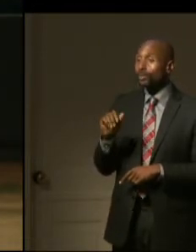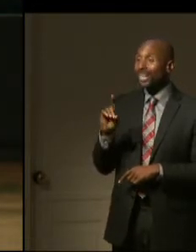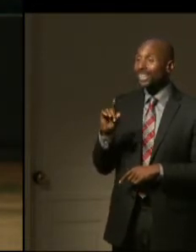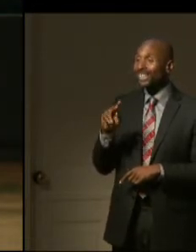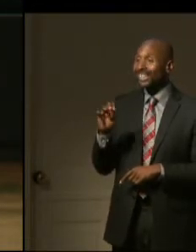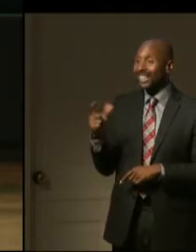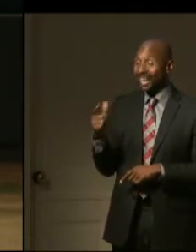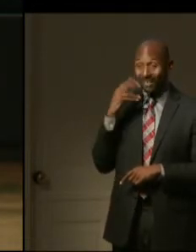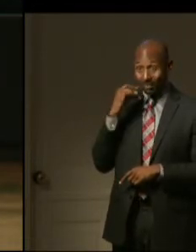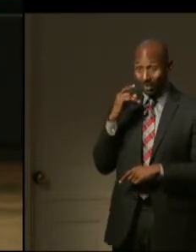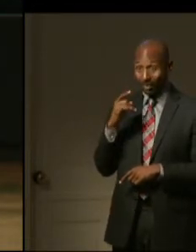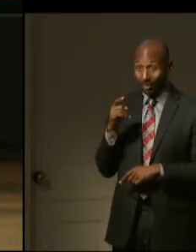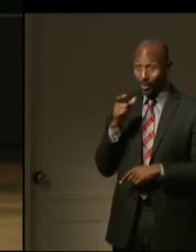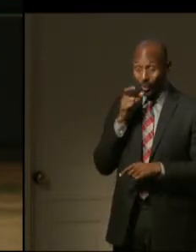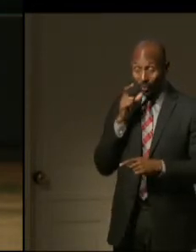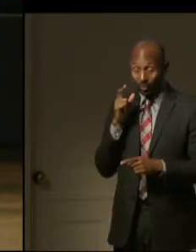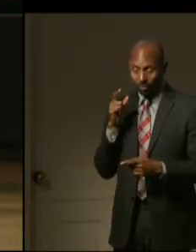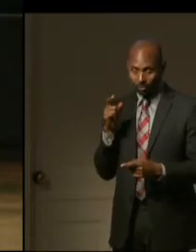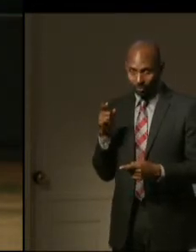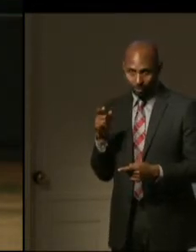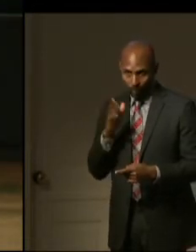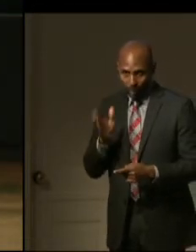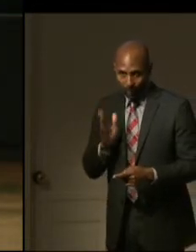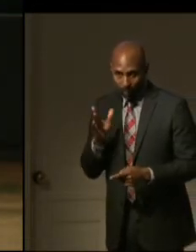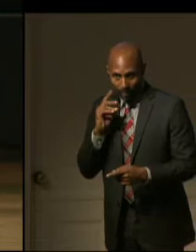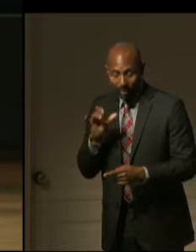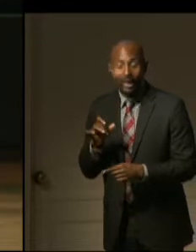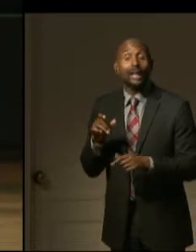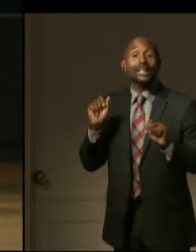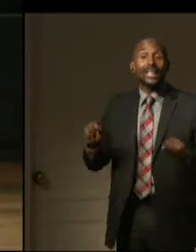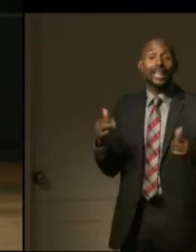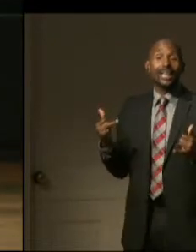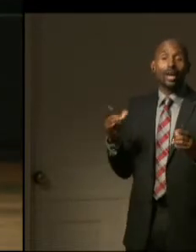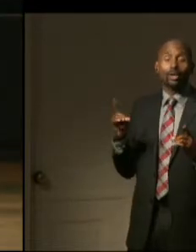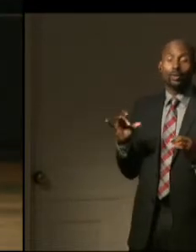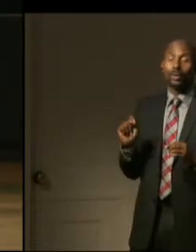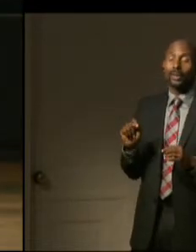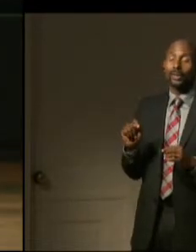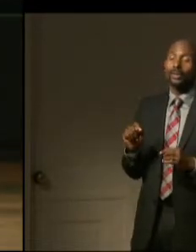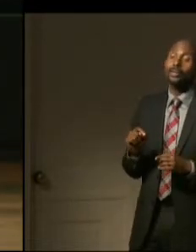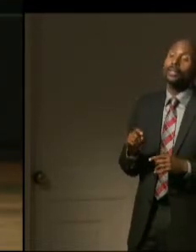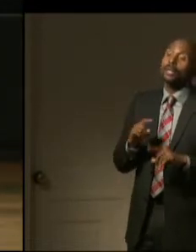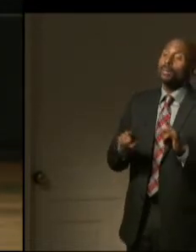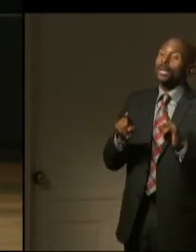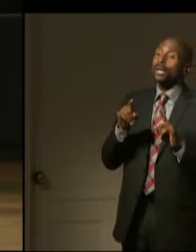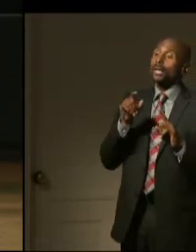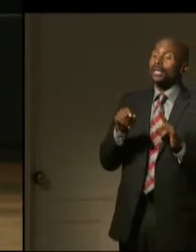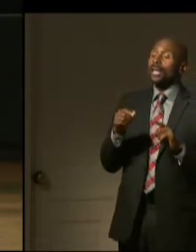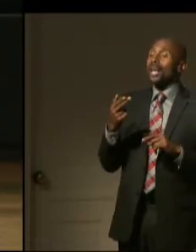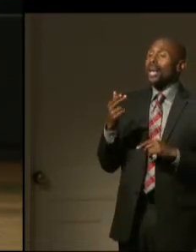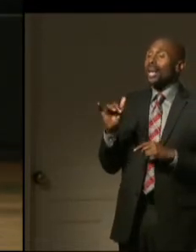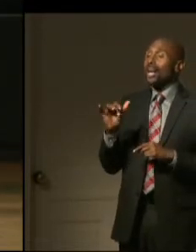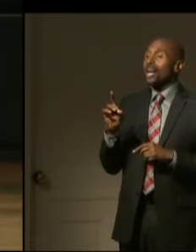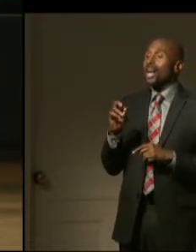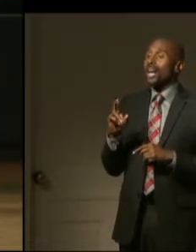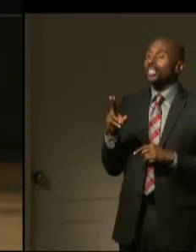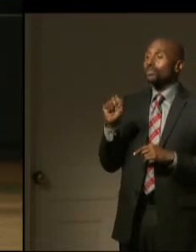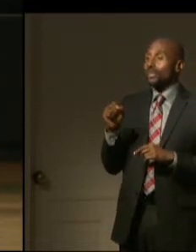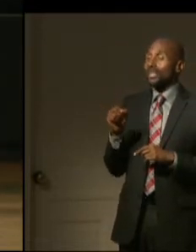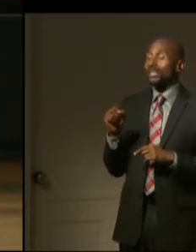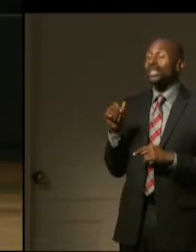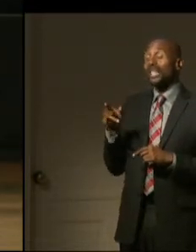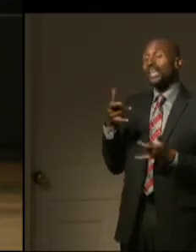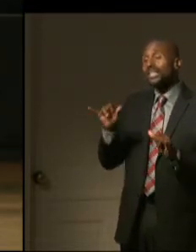And that I was interested in the conversation earlier about distribution, because that's still the main problem that the Hydras faces as well with their